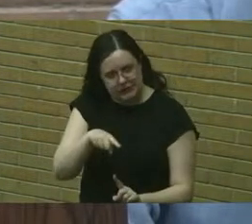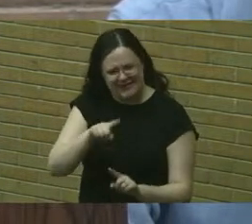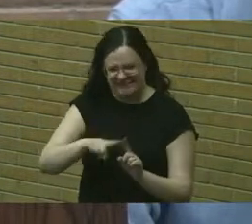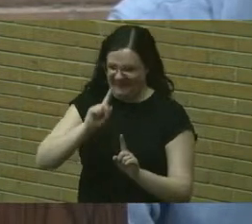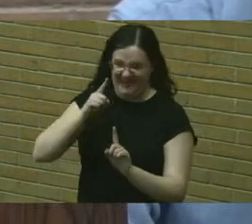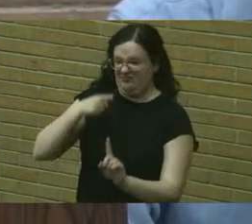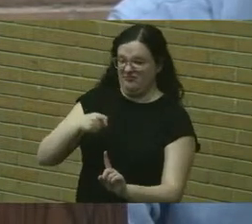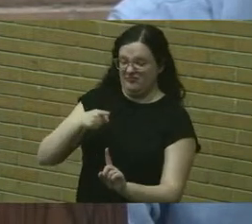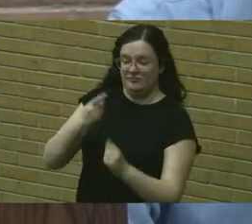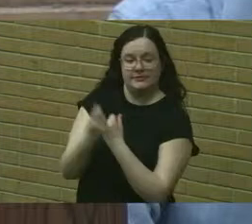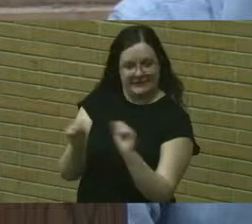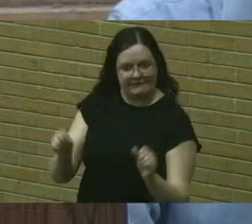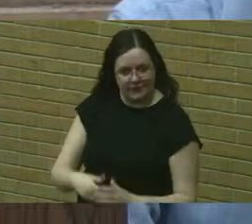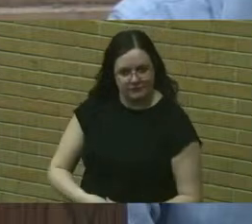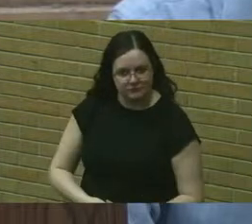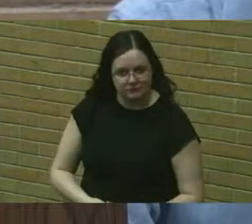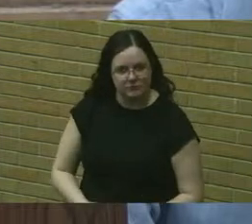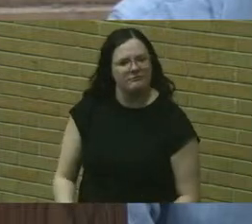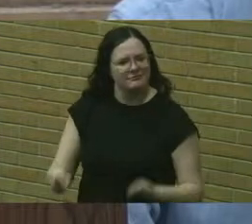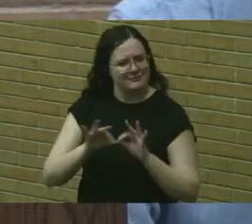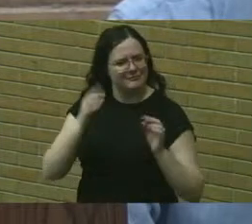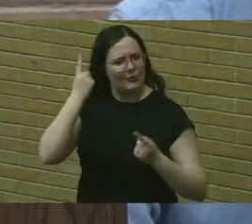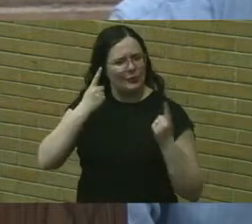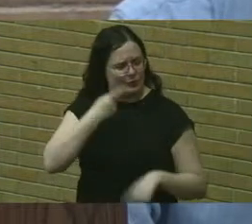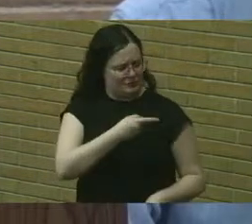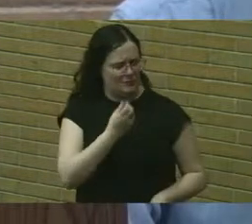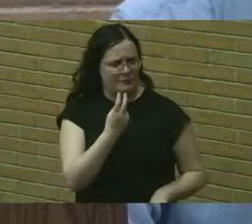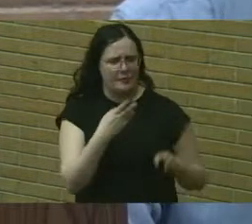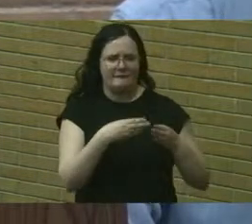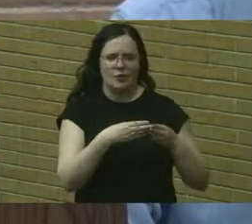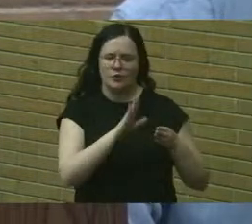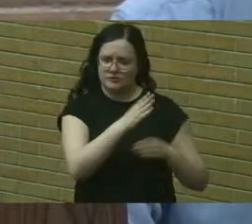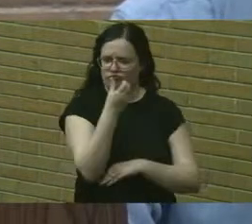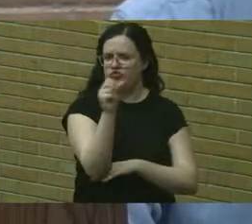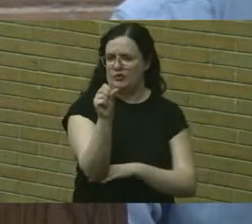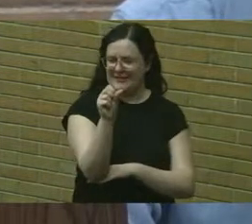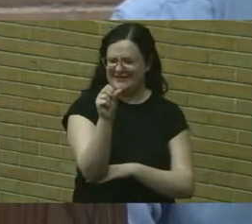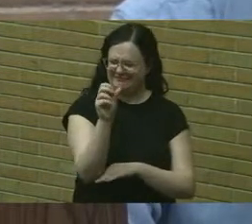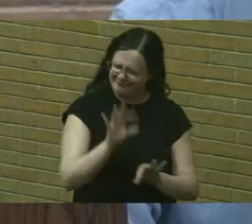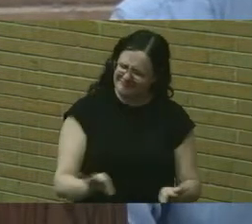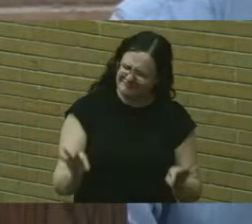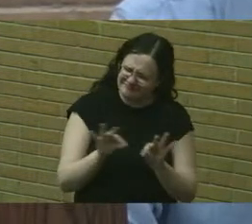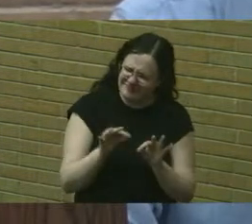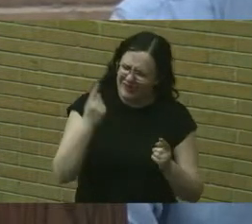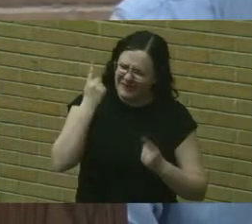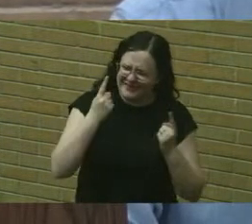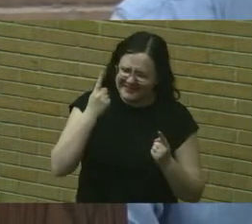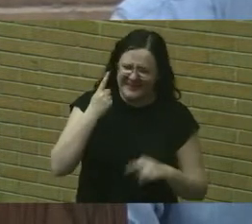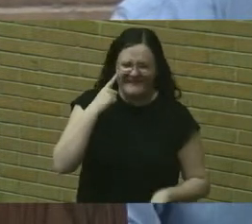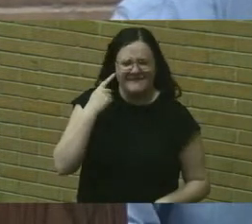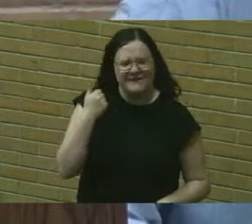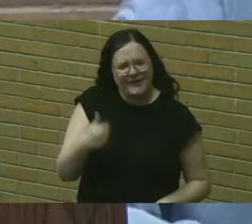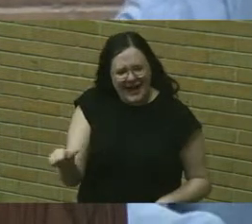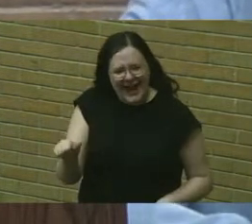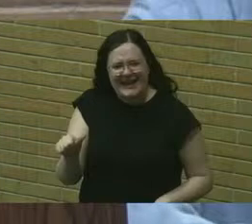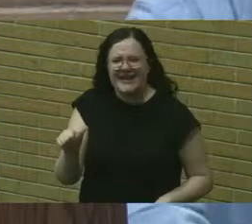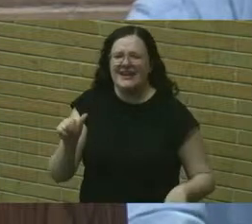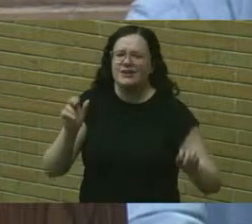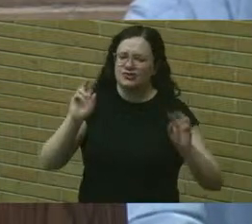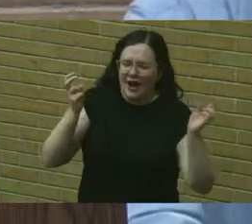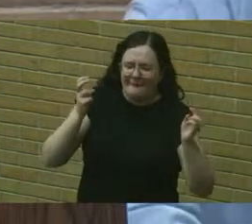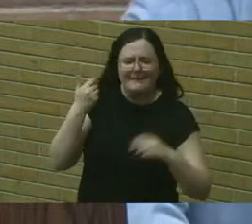is something that is important to consider when it comes to any subject, any protest,